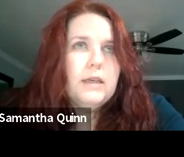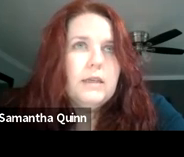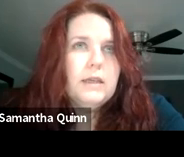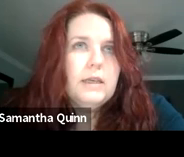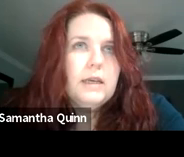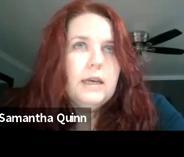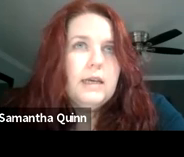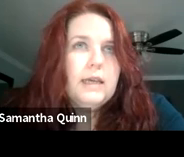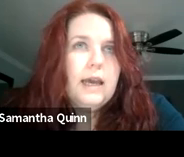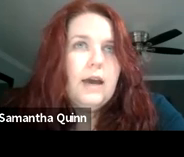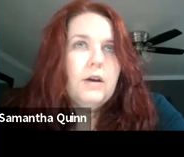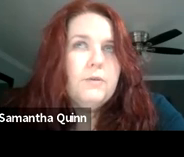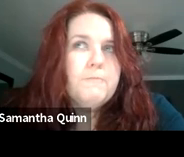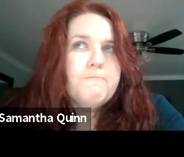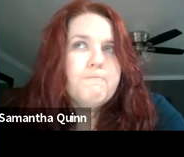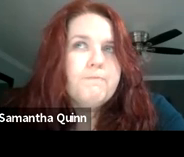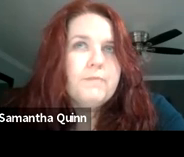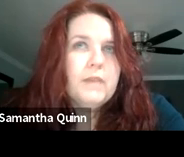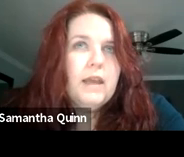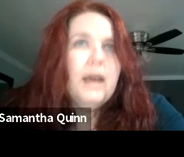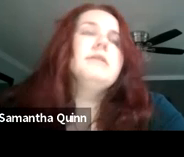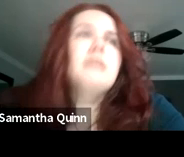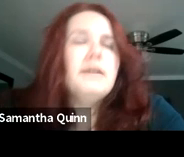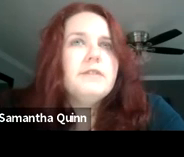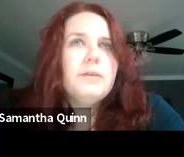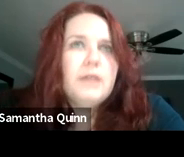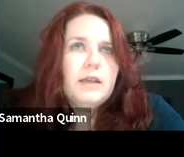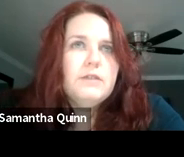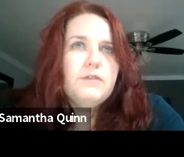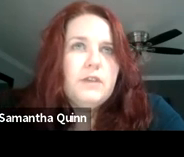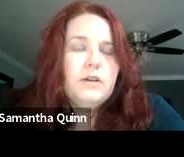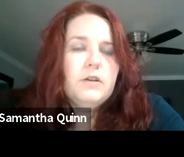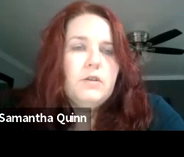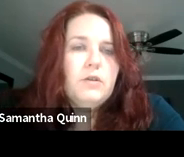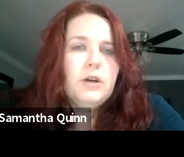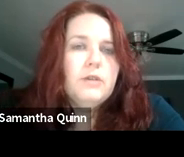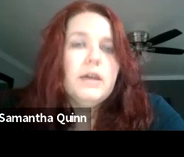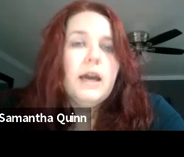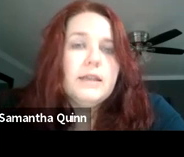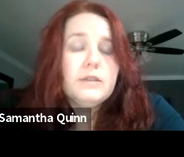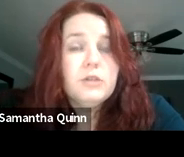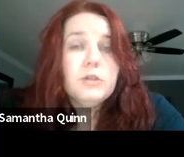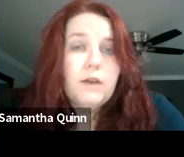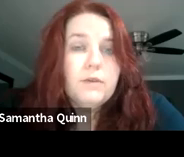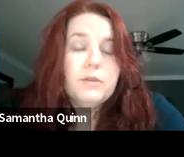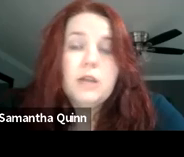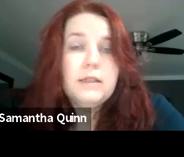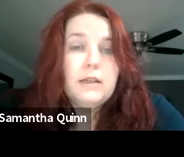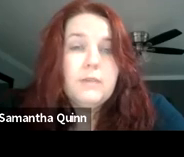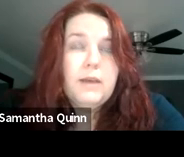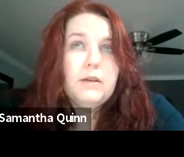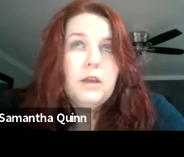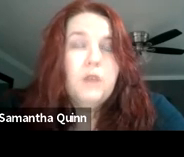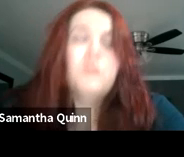home, like how safe someone has to feel, or the kinds that she was 12. We were talking a